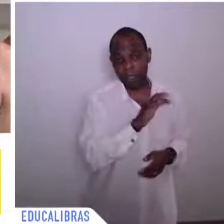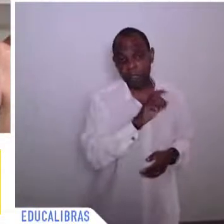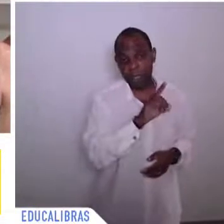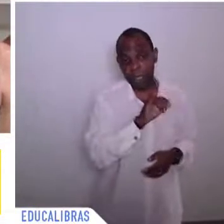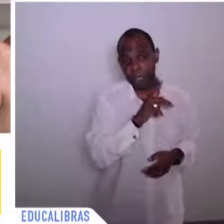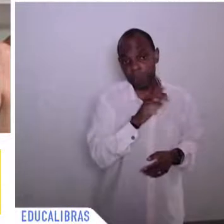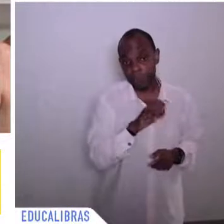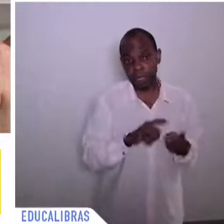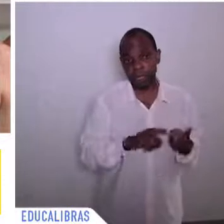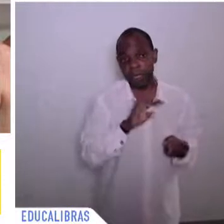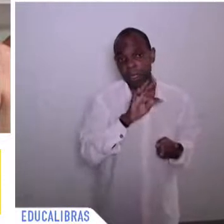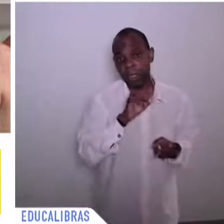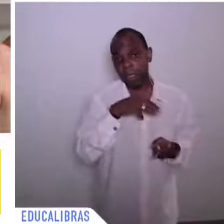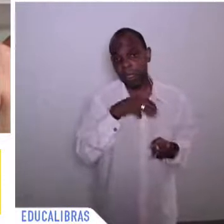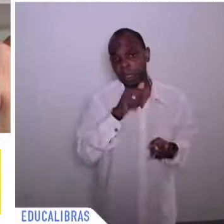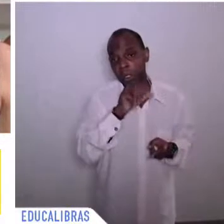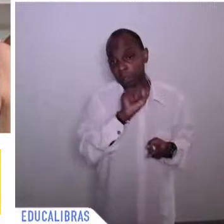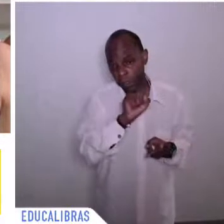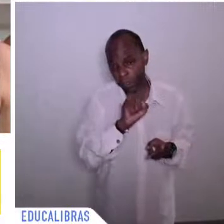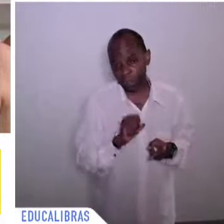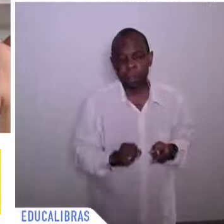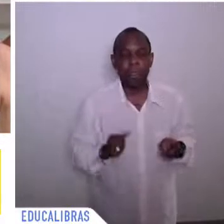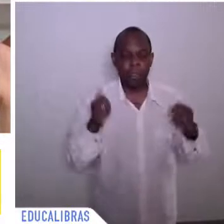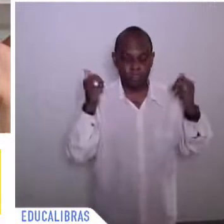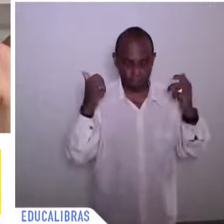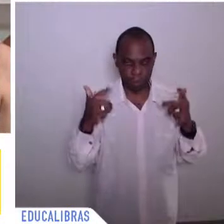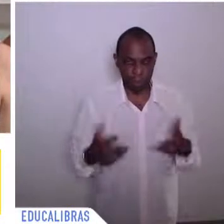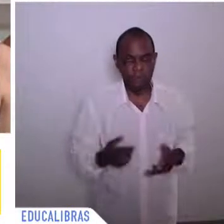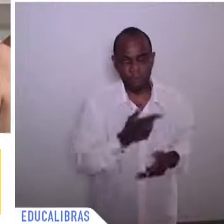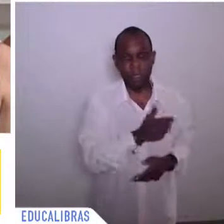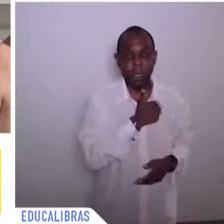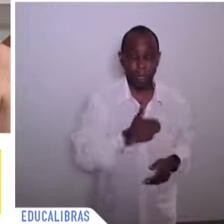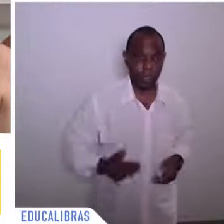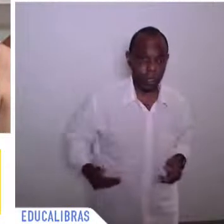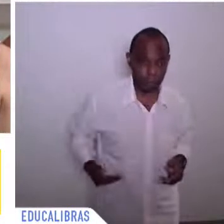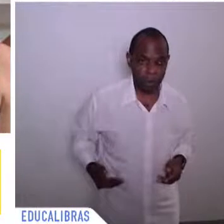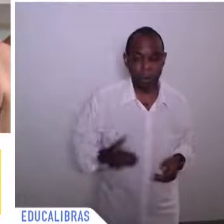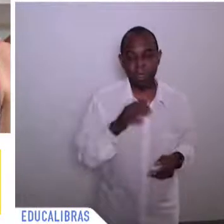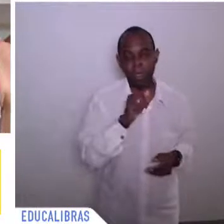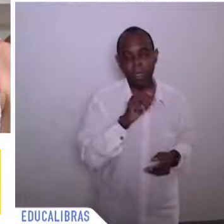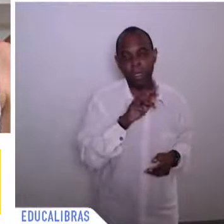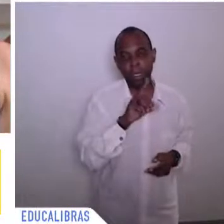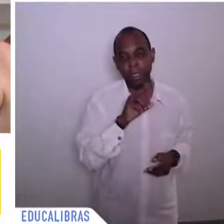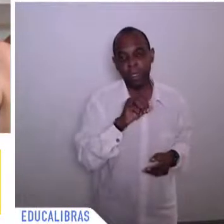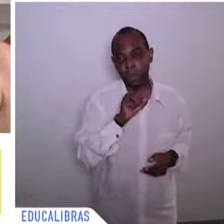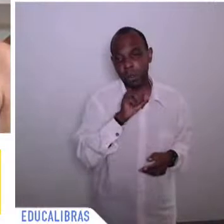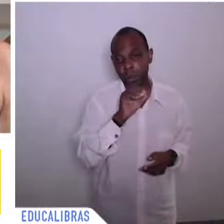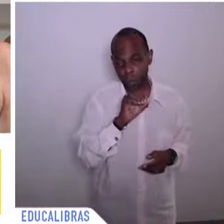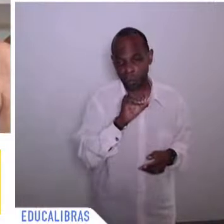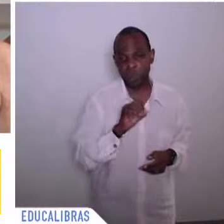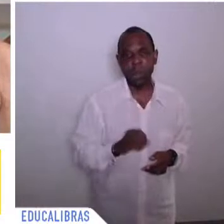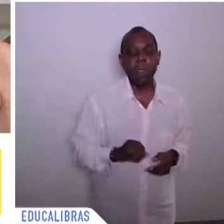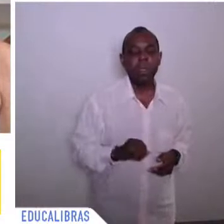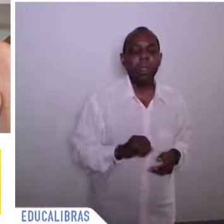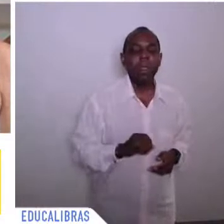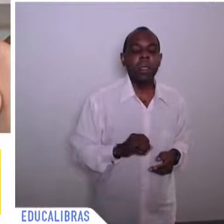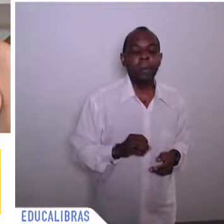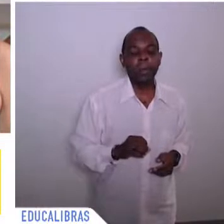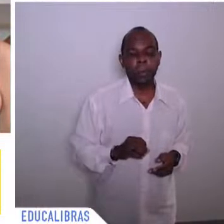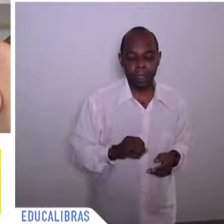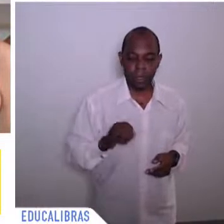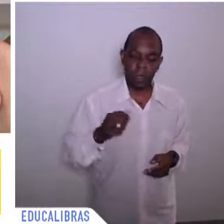to respond to your provocations and some interesting points made by Minister Cardozo and by